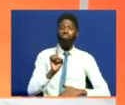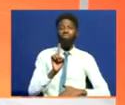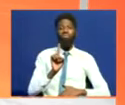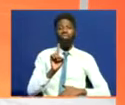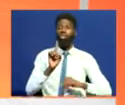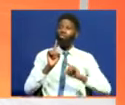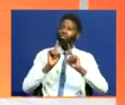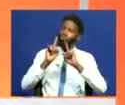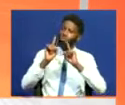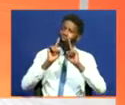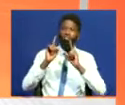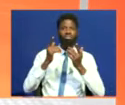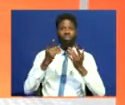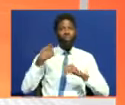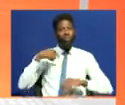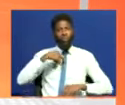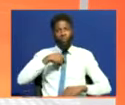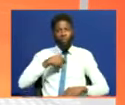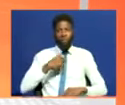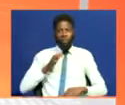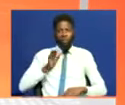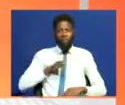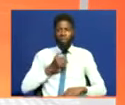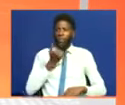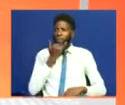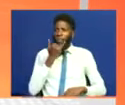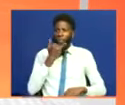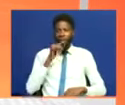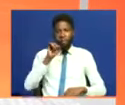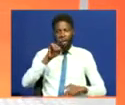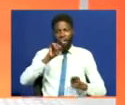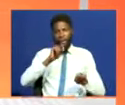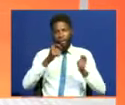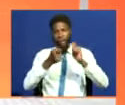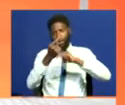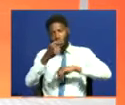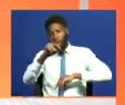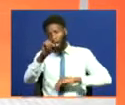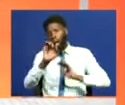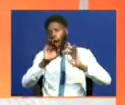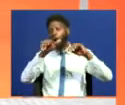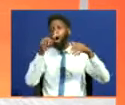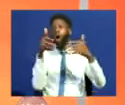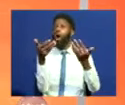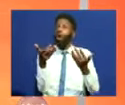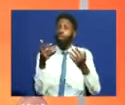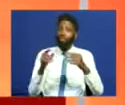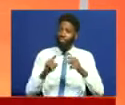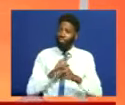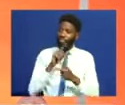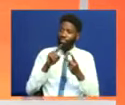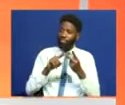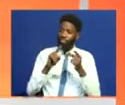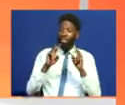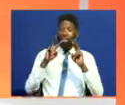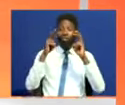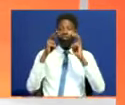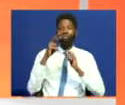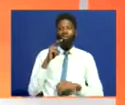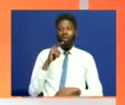something that we are doing wrong that we need to do right? Mm. And when we go back to the issues of the domestic violence, yes. as earlier